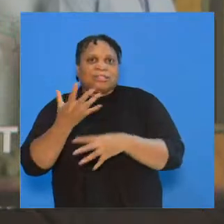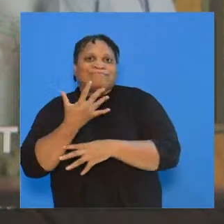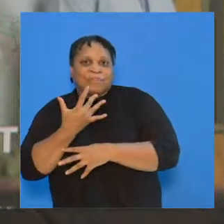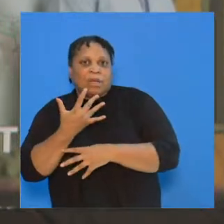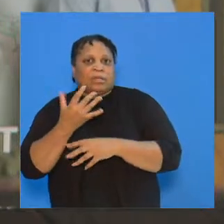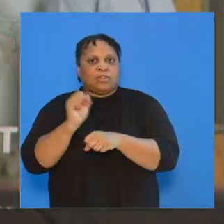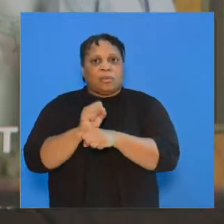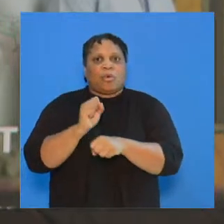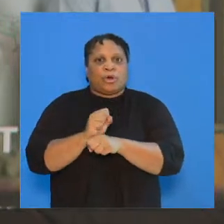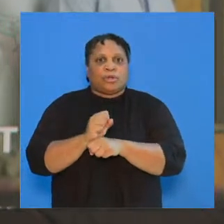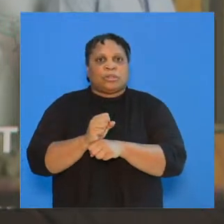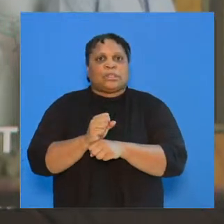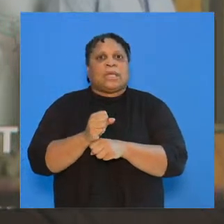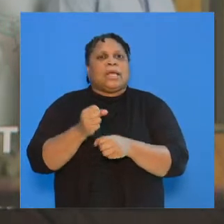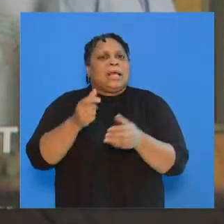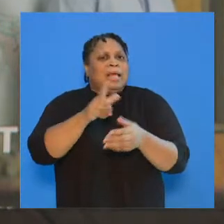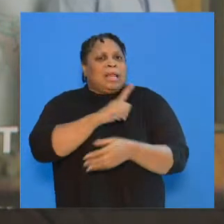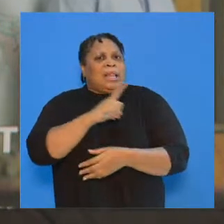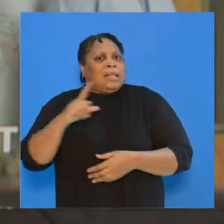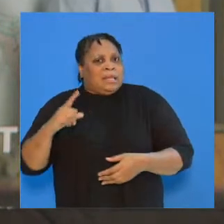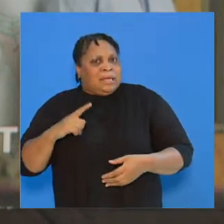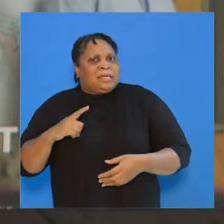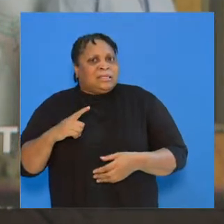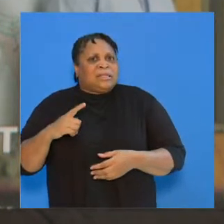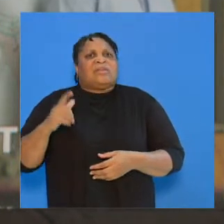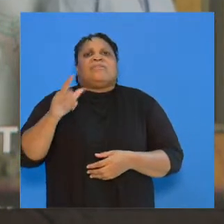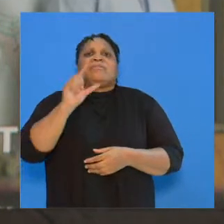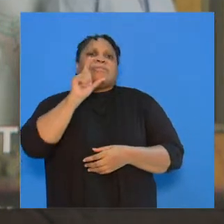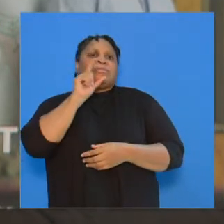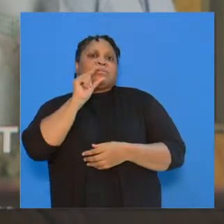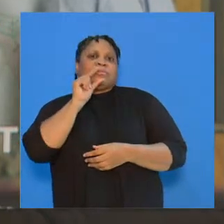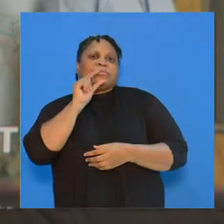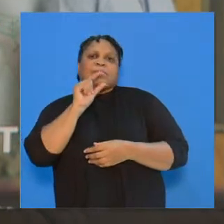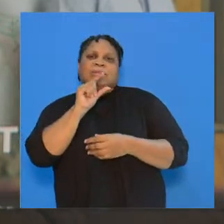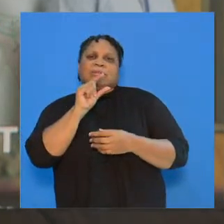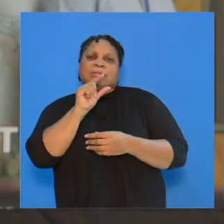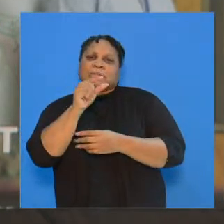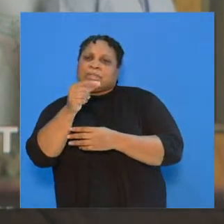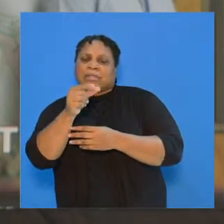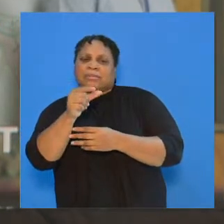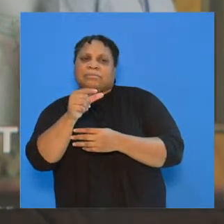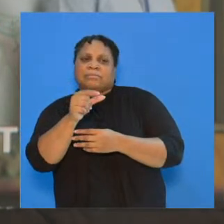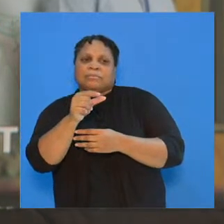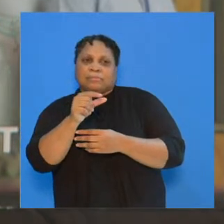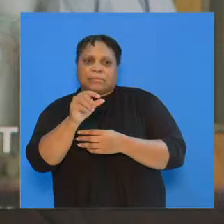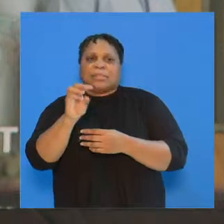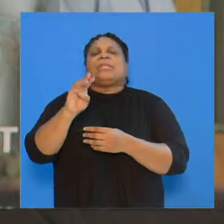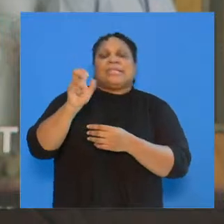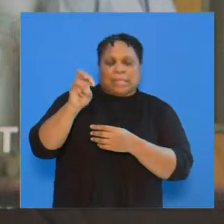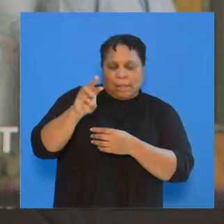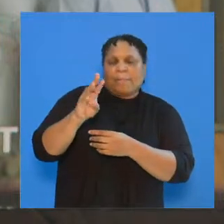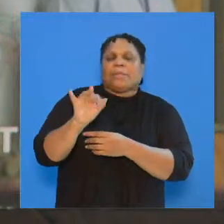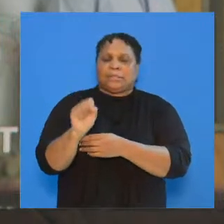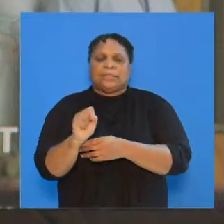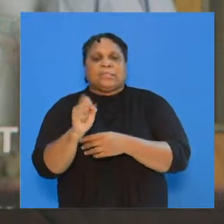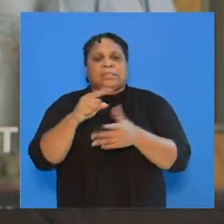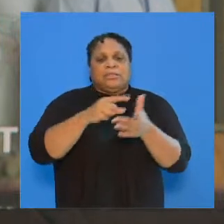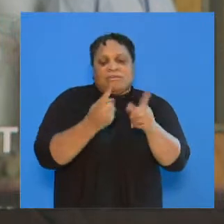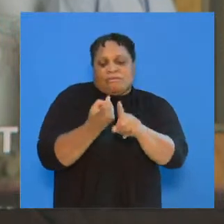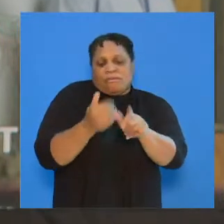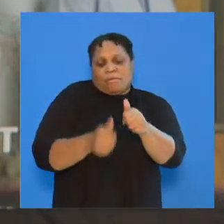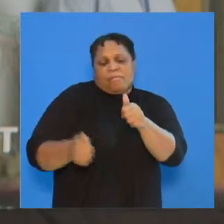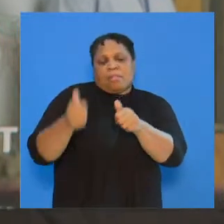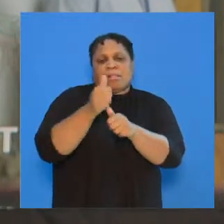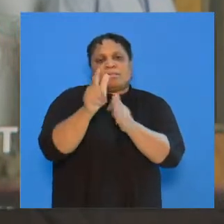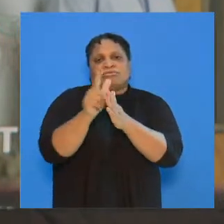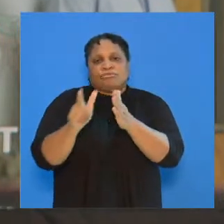Legalization of cannabis. The government, in an initiative being spearheaded by the AG, the Attorney General, and